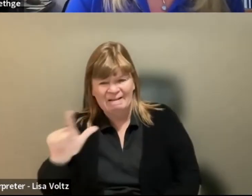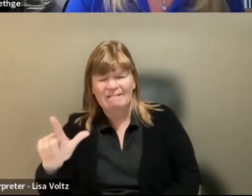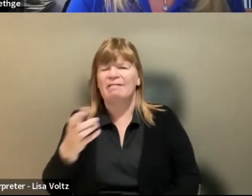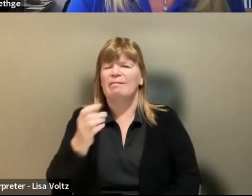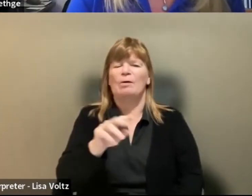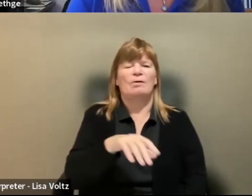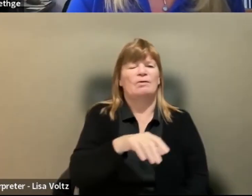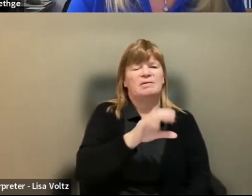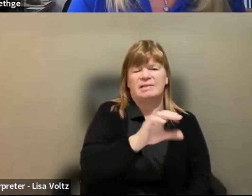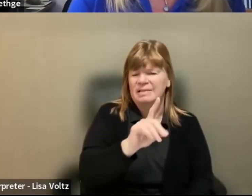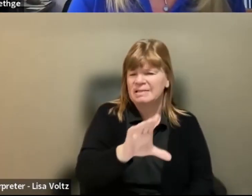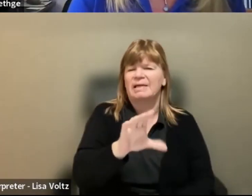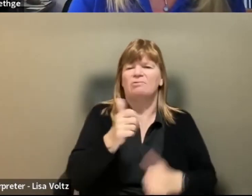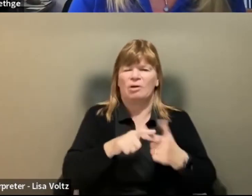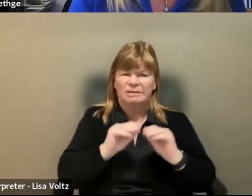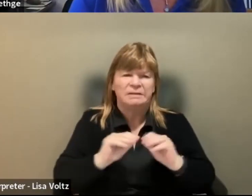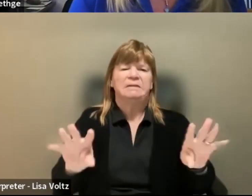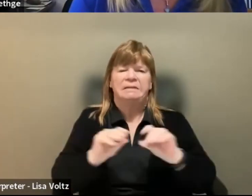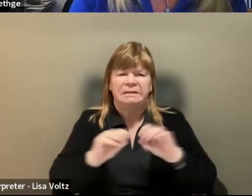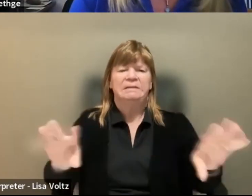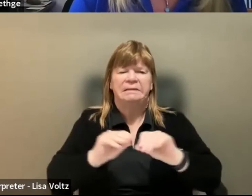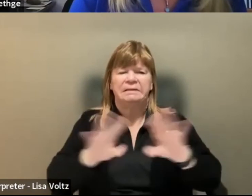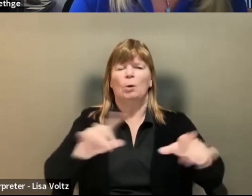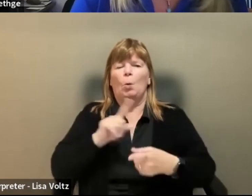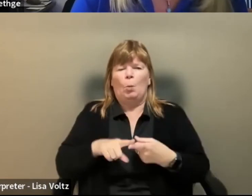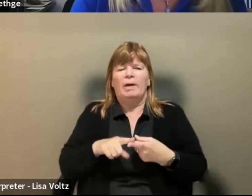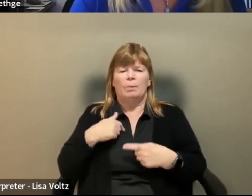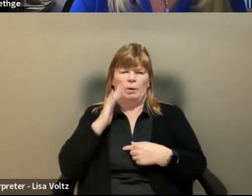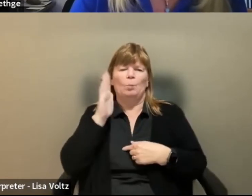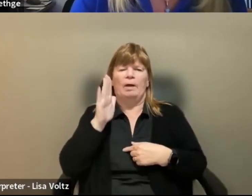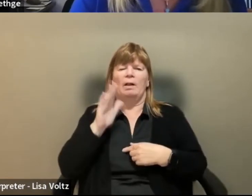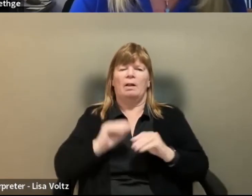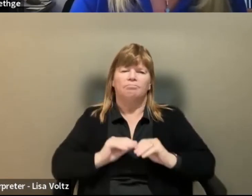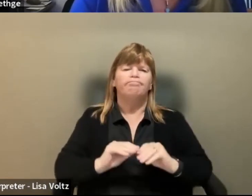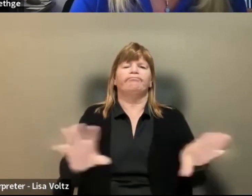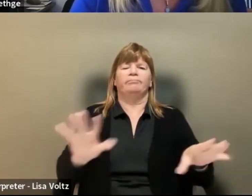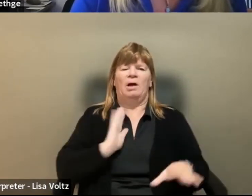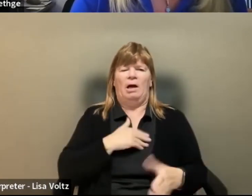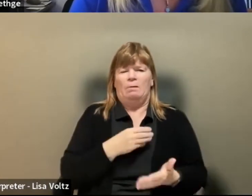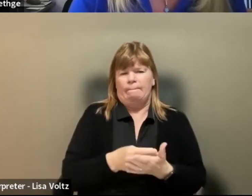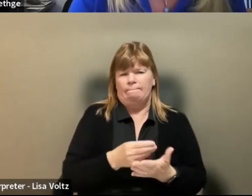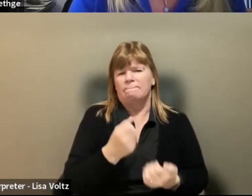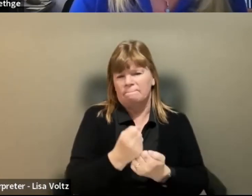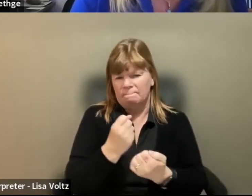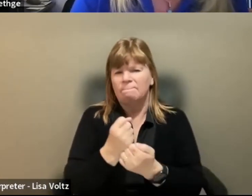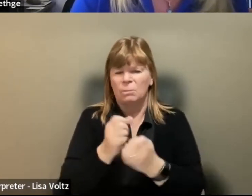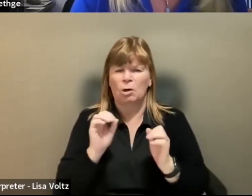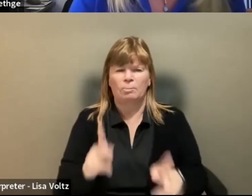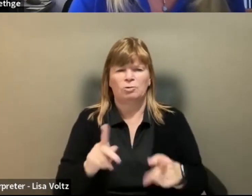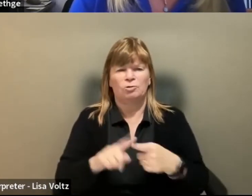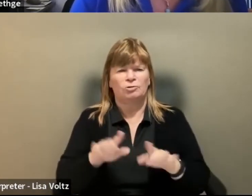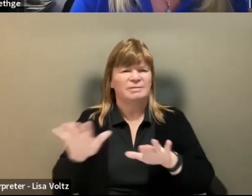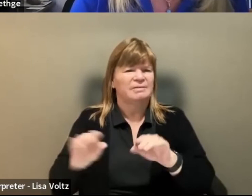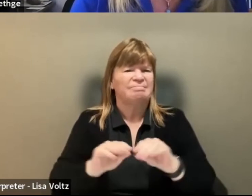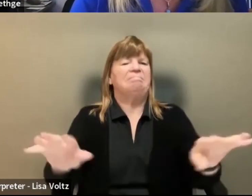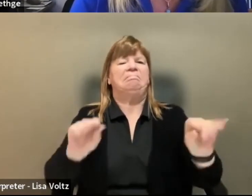within CDC, we try to get the word to each of them when we are releasing our funding opportunities to get to their populations,